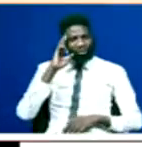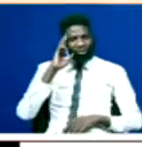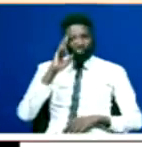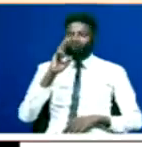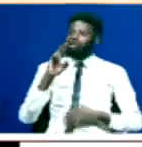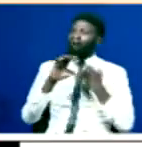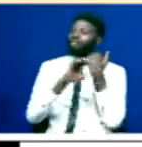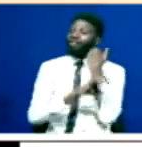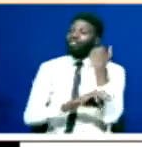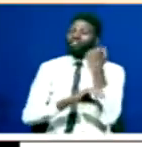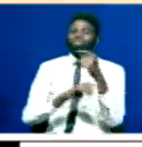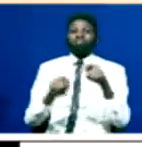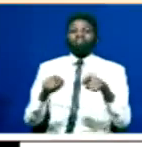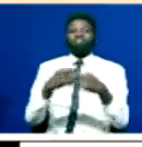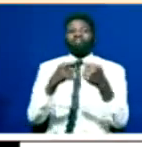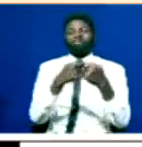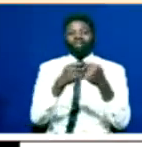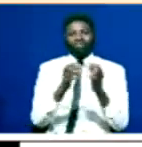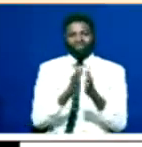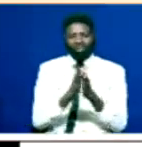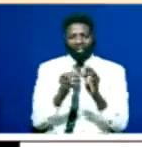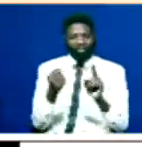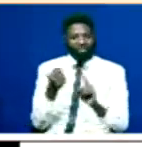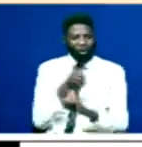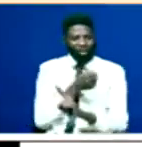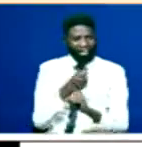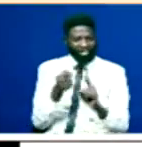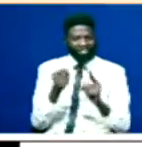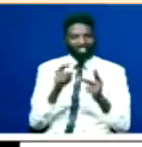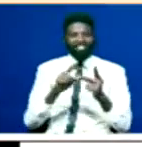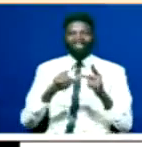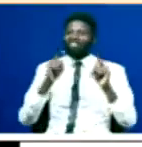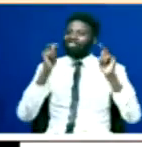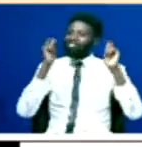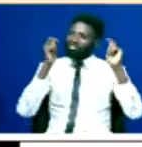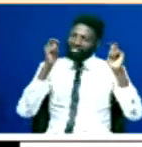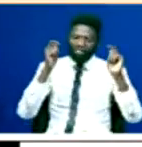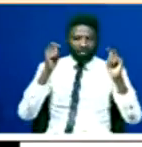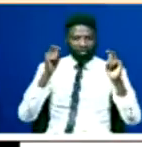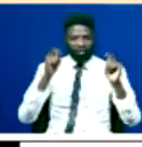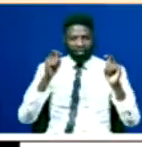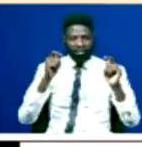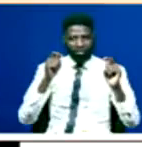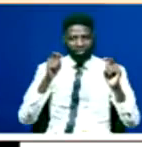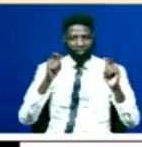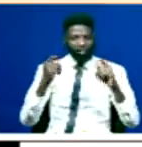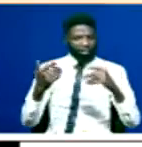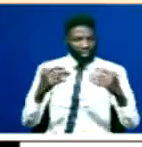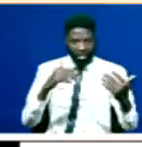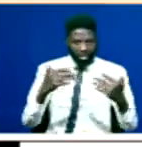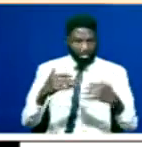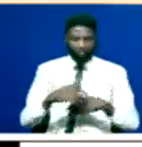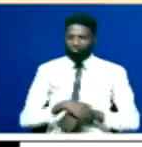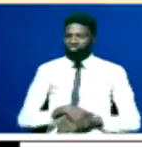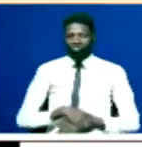country with violence demonstrations and chaos he has absolutely